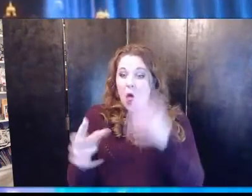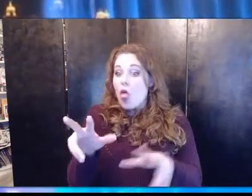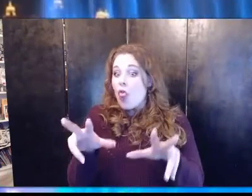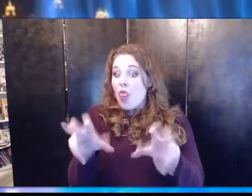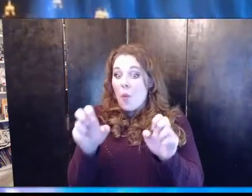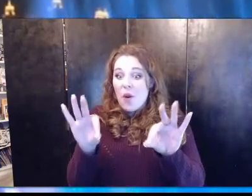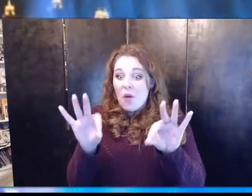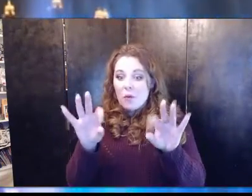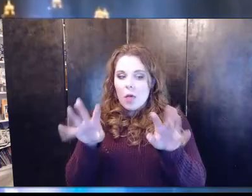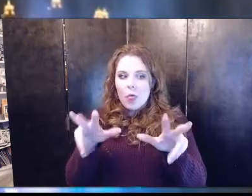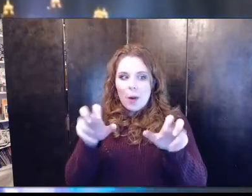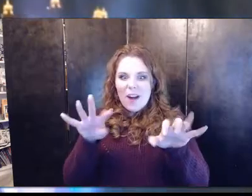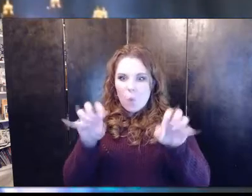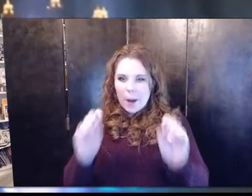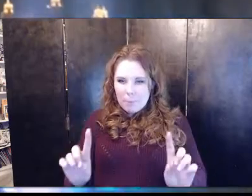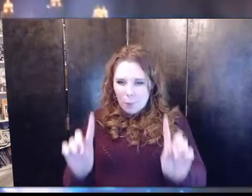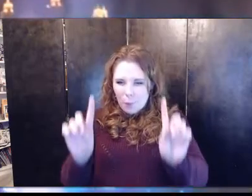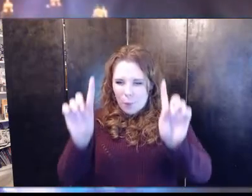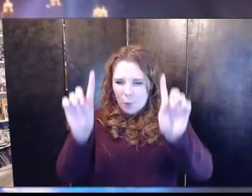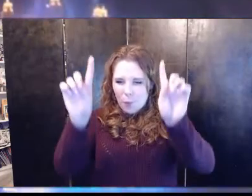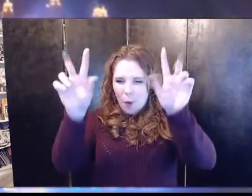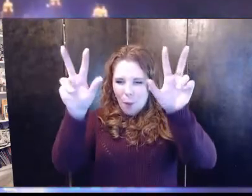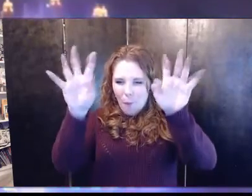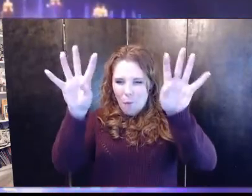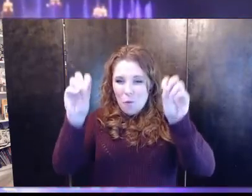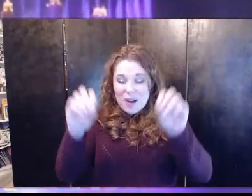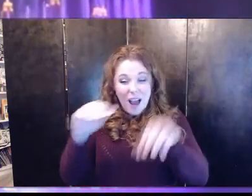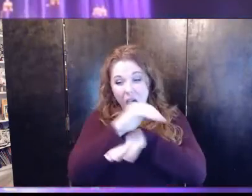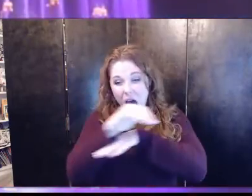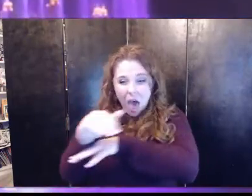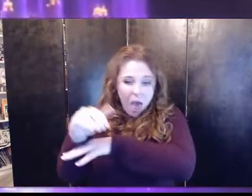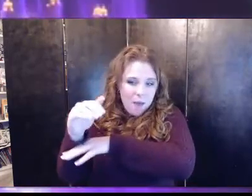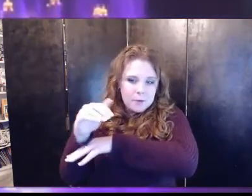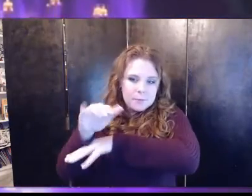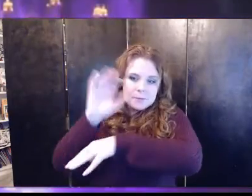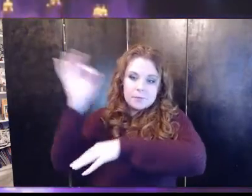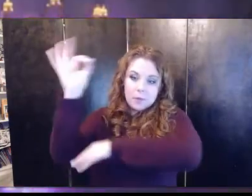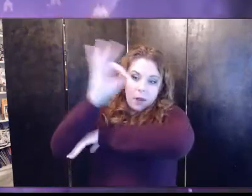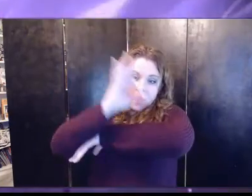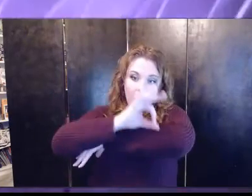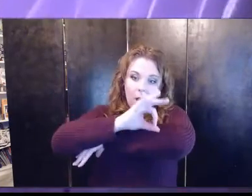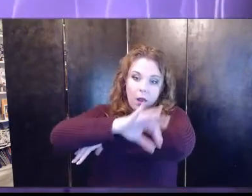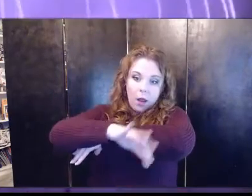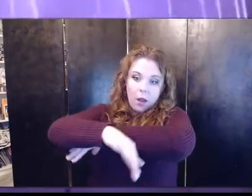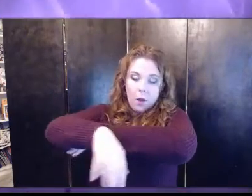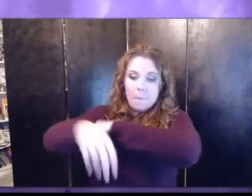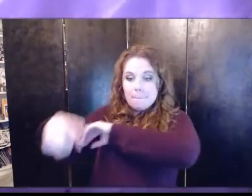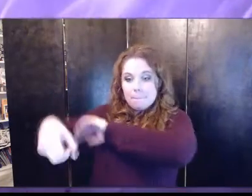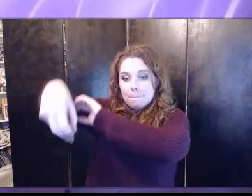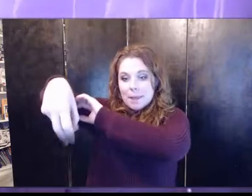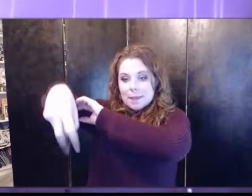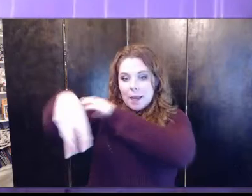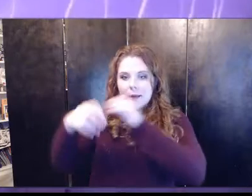340 feet into the air. The fountain puts the shows on every night from sunset until midnight, dancing to all sorts